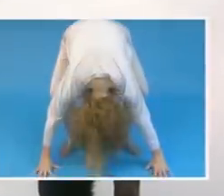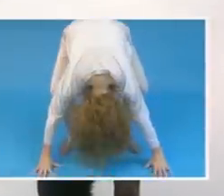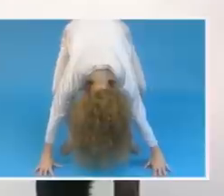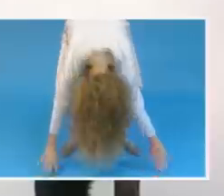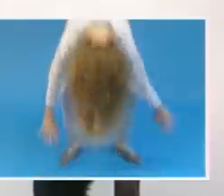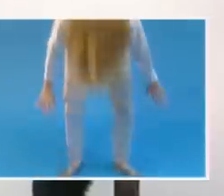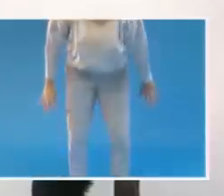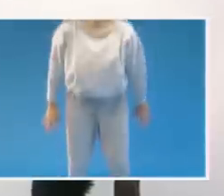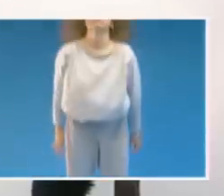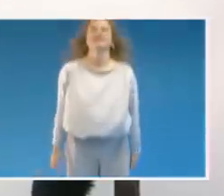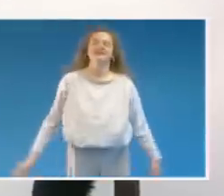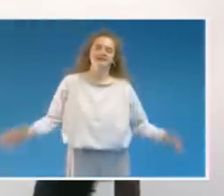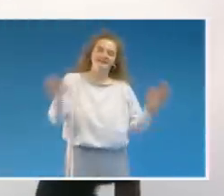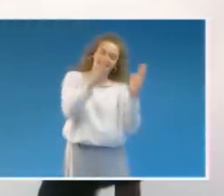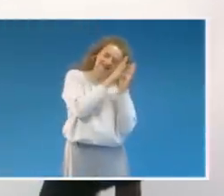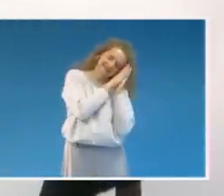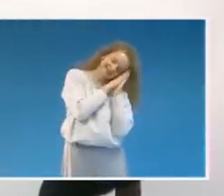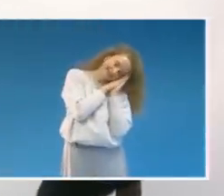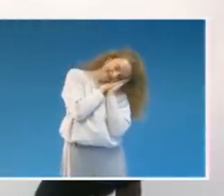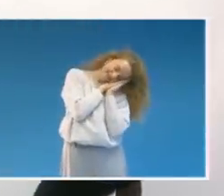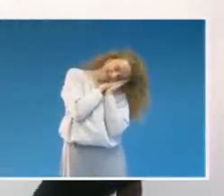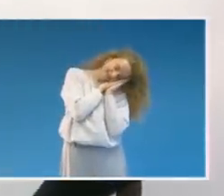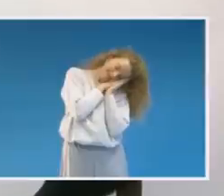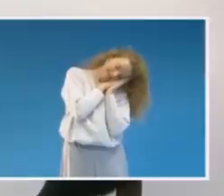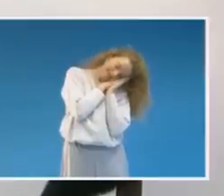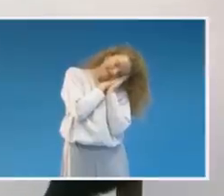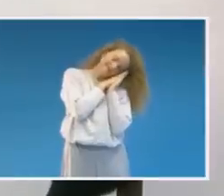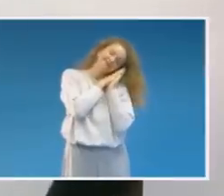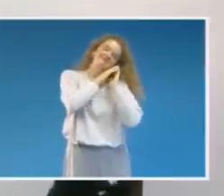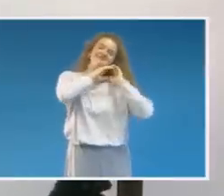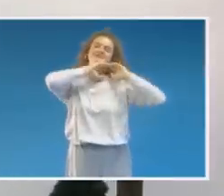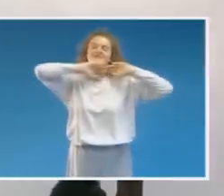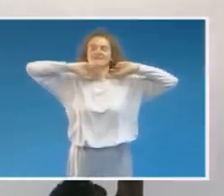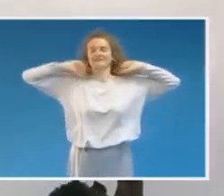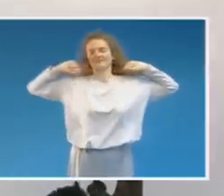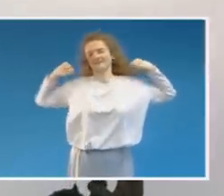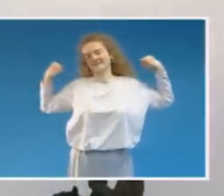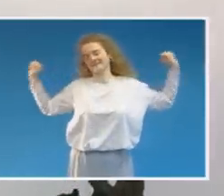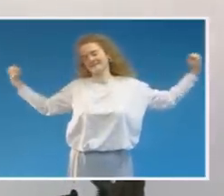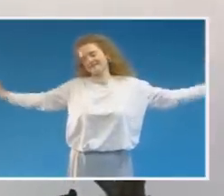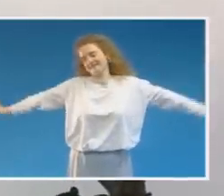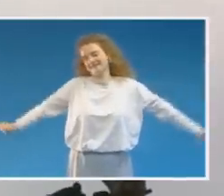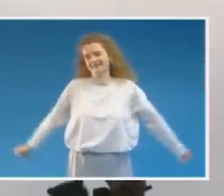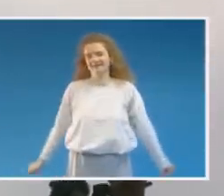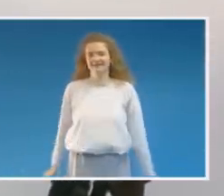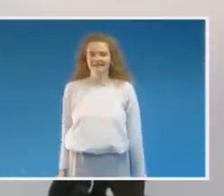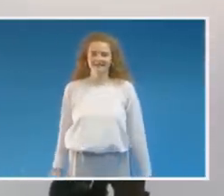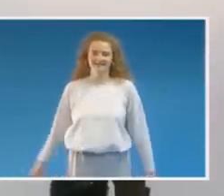stand on your head. Teddy bear, go to bed. Teddy bear, wake up